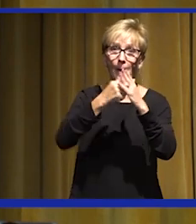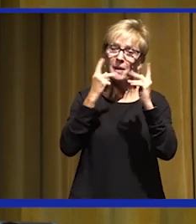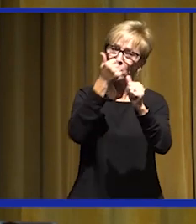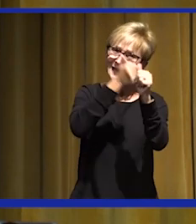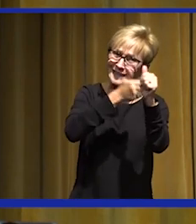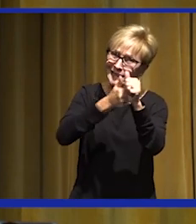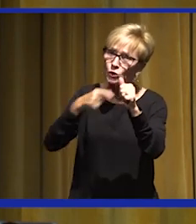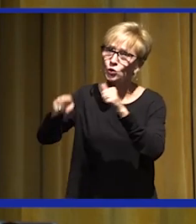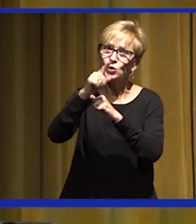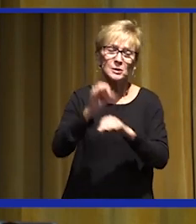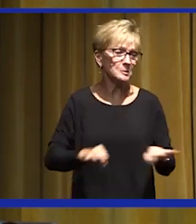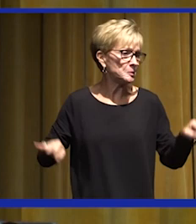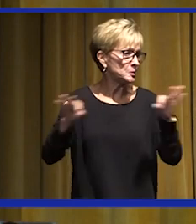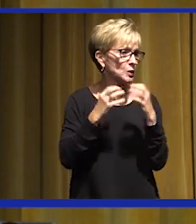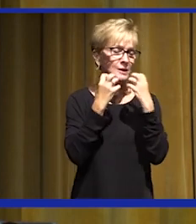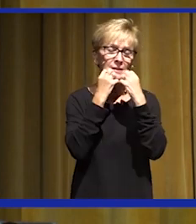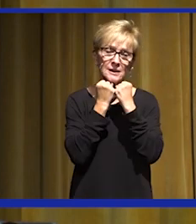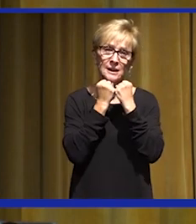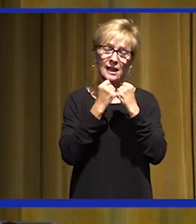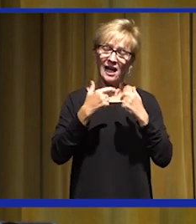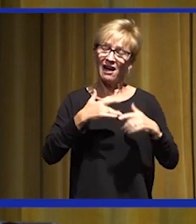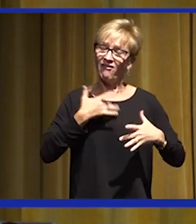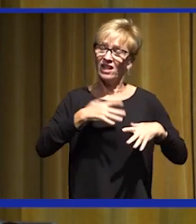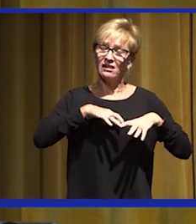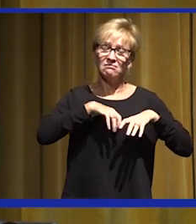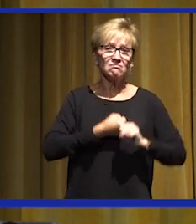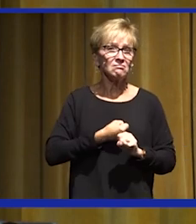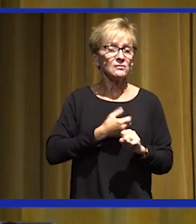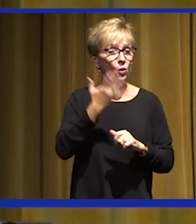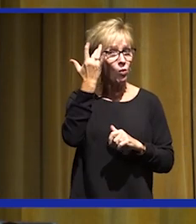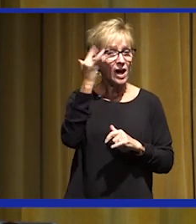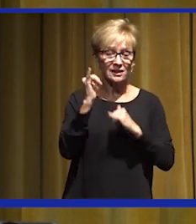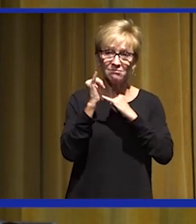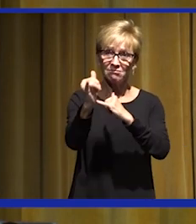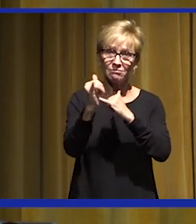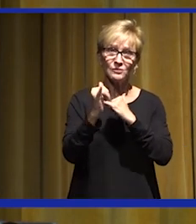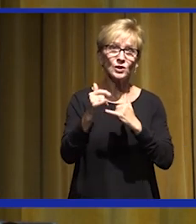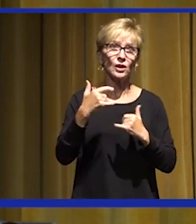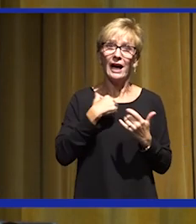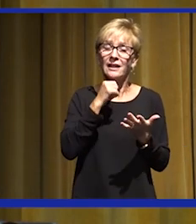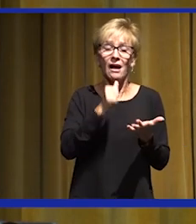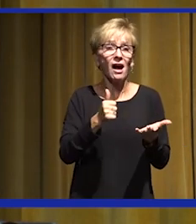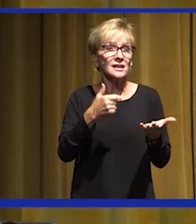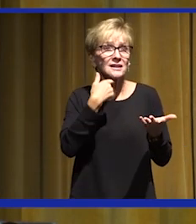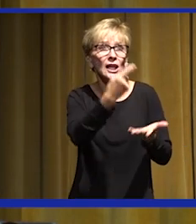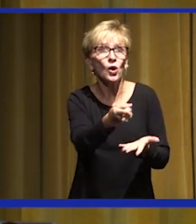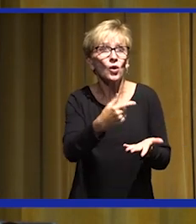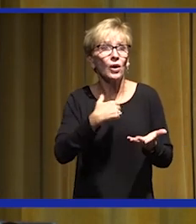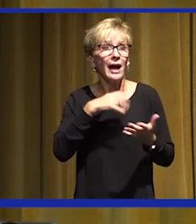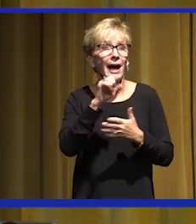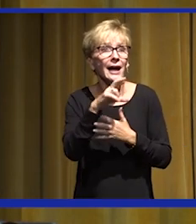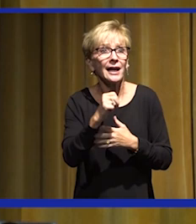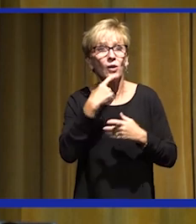I'm devastated because, like you, I lost the opportunity to tell you how much I cared or to say